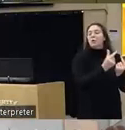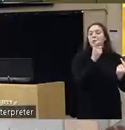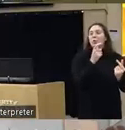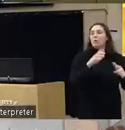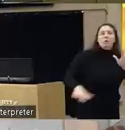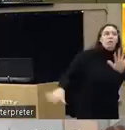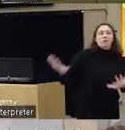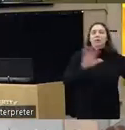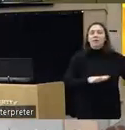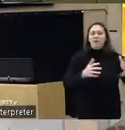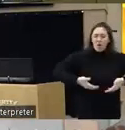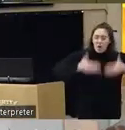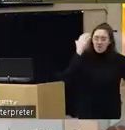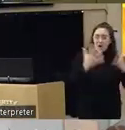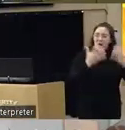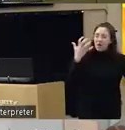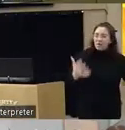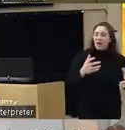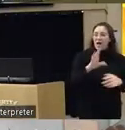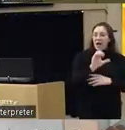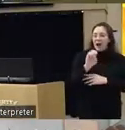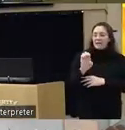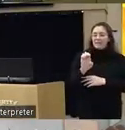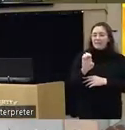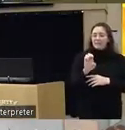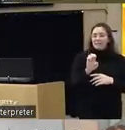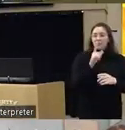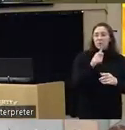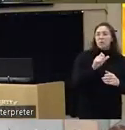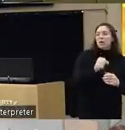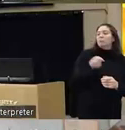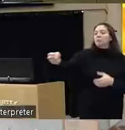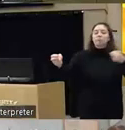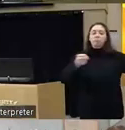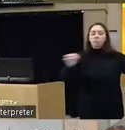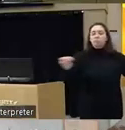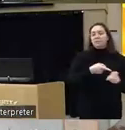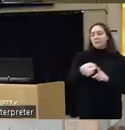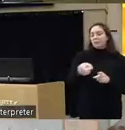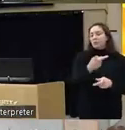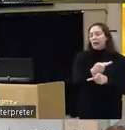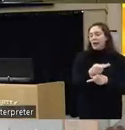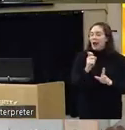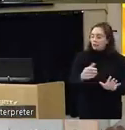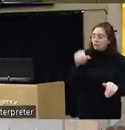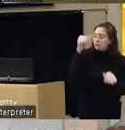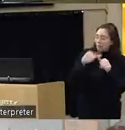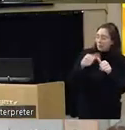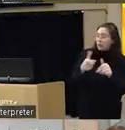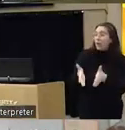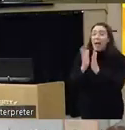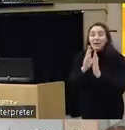to a lot of cases that maybe would be in specialty care. So I think we have to be mindful of what we ask and